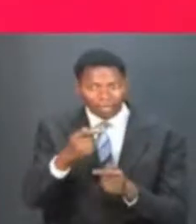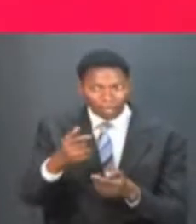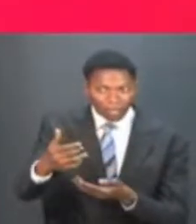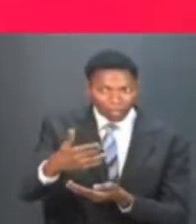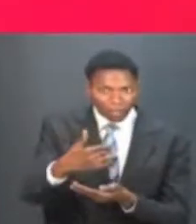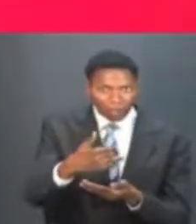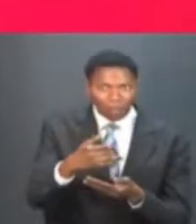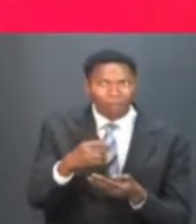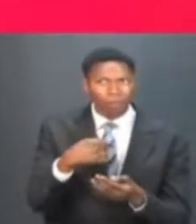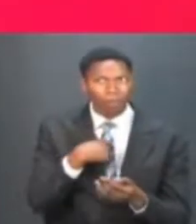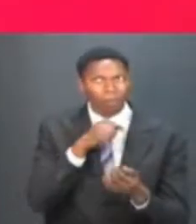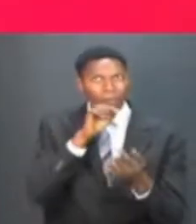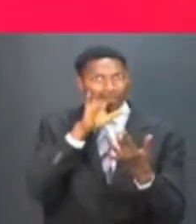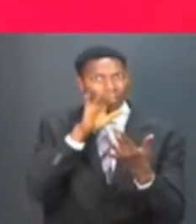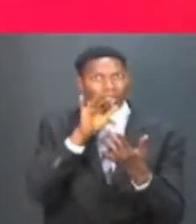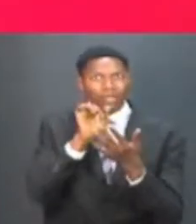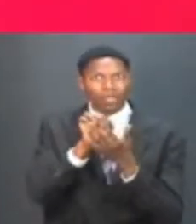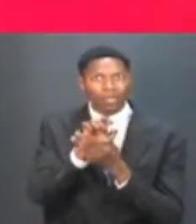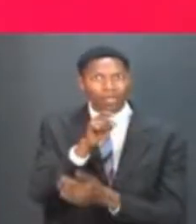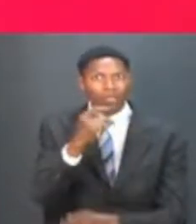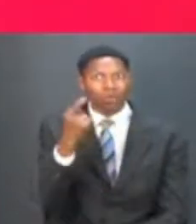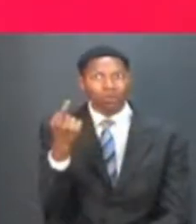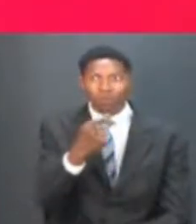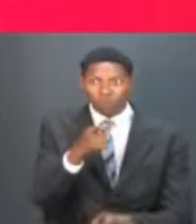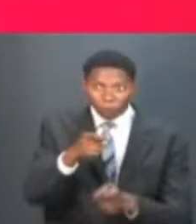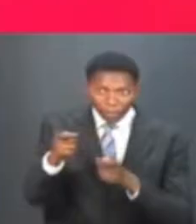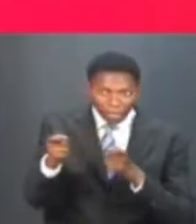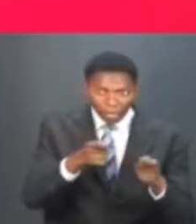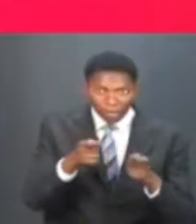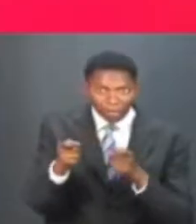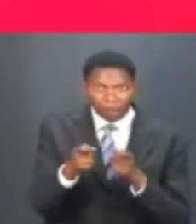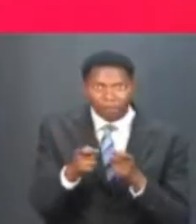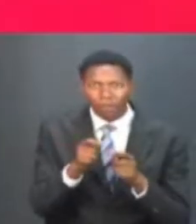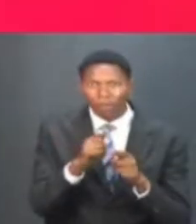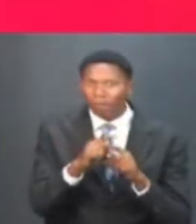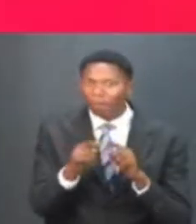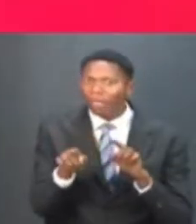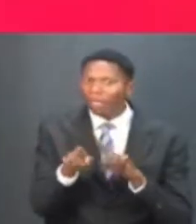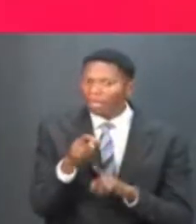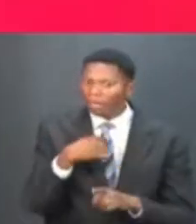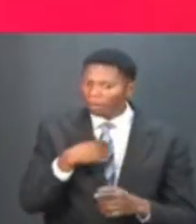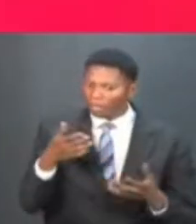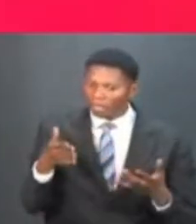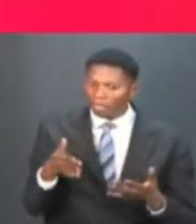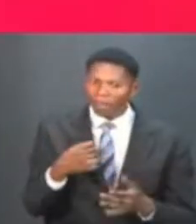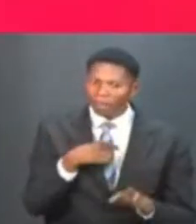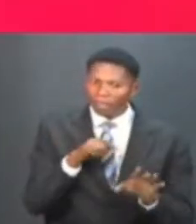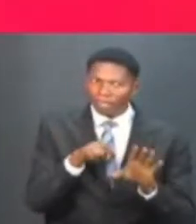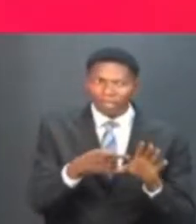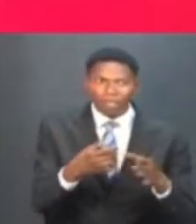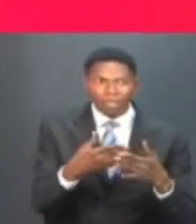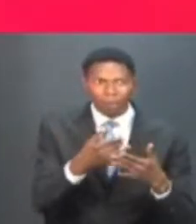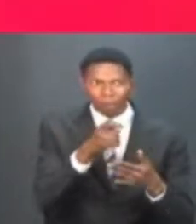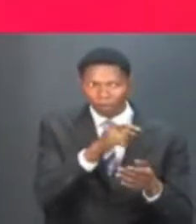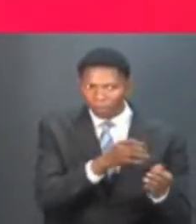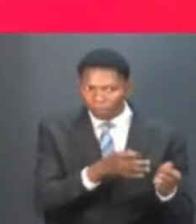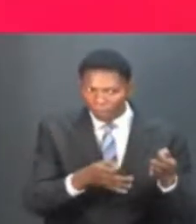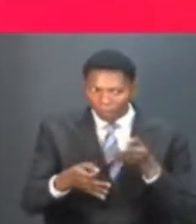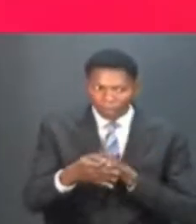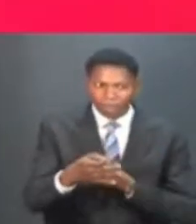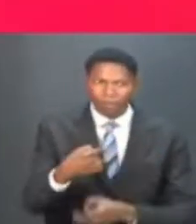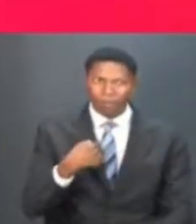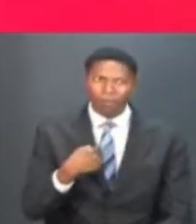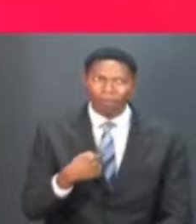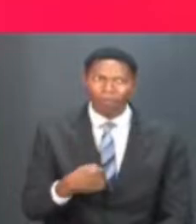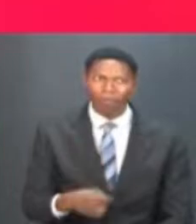my expectation is that he will always be handling them. But once I'm on the chair, I'll start before he takes over from me.